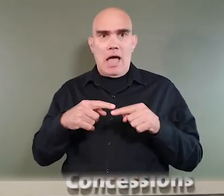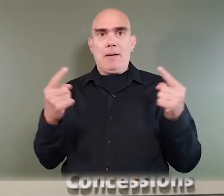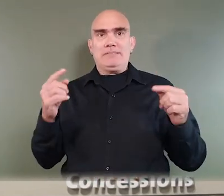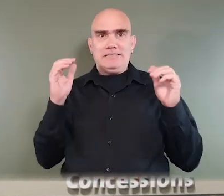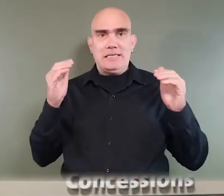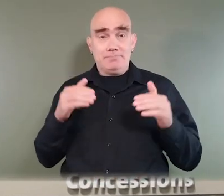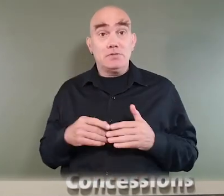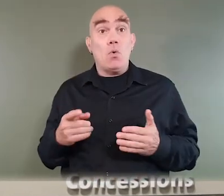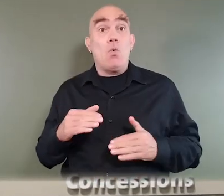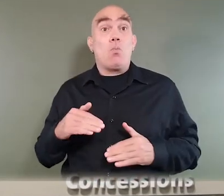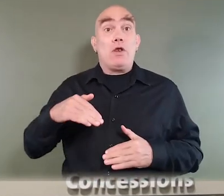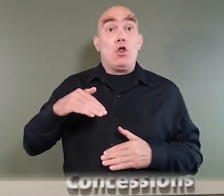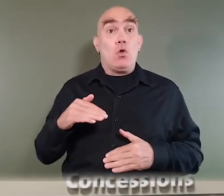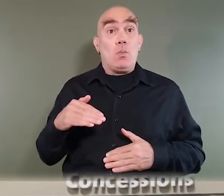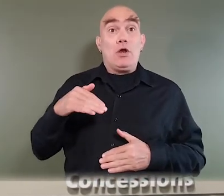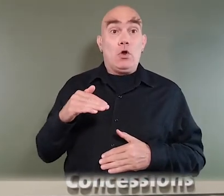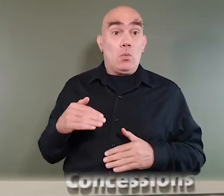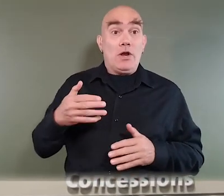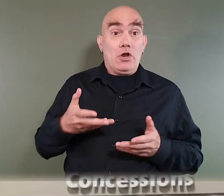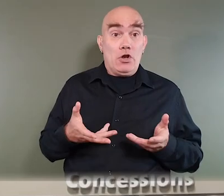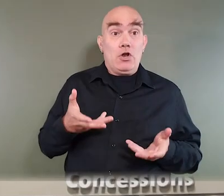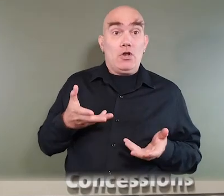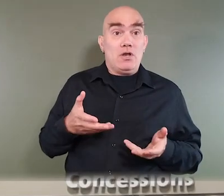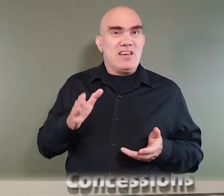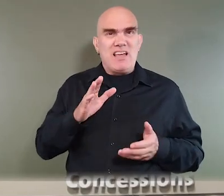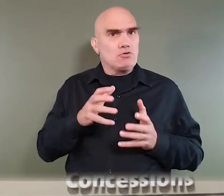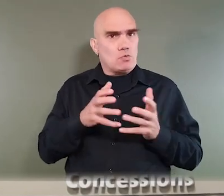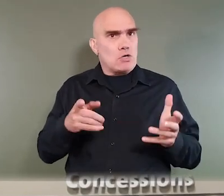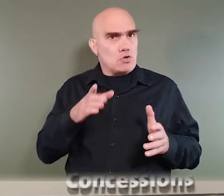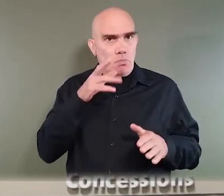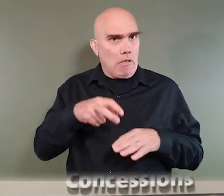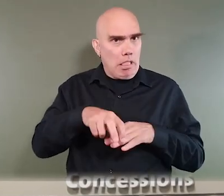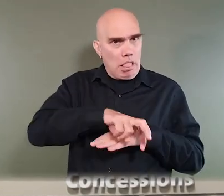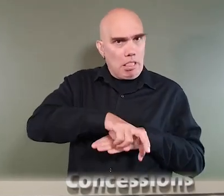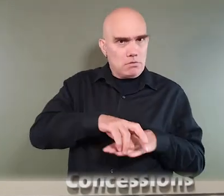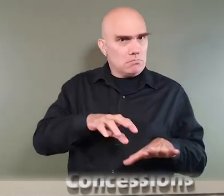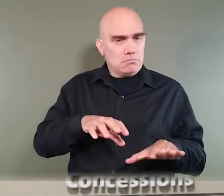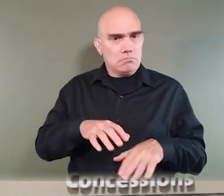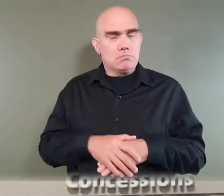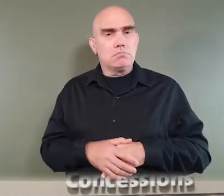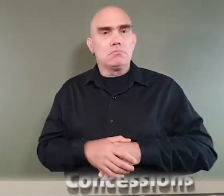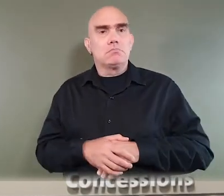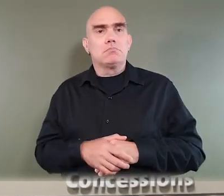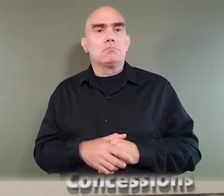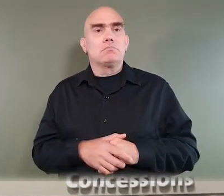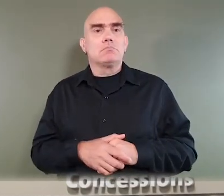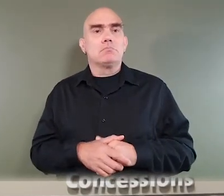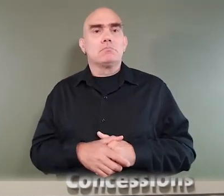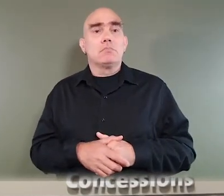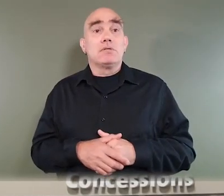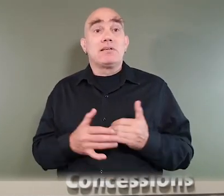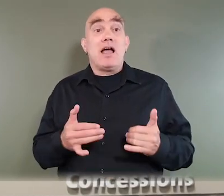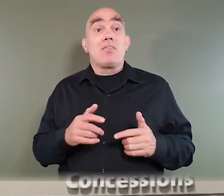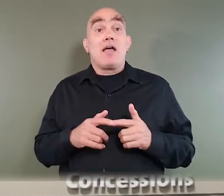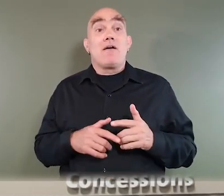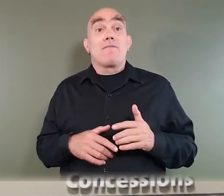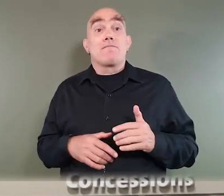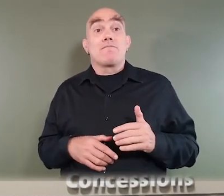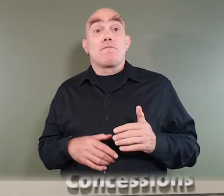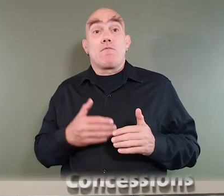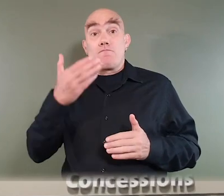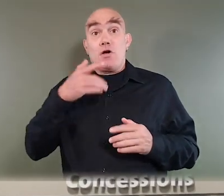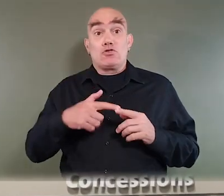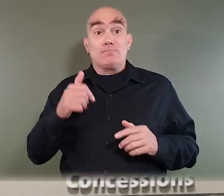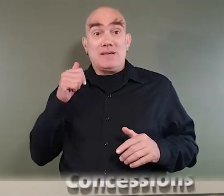wiggle, wiggle, wiggle, wiggle. And never so much that you're going to slide out of your chair. Right? And then front to back. Right? Just like you're trying to